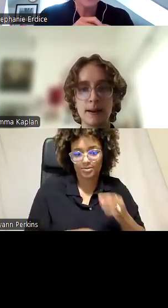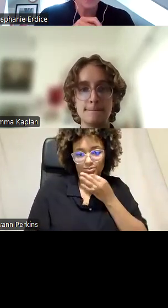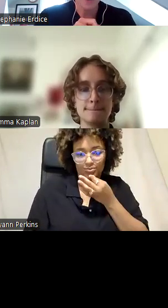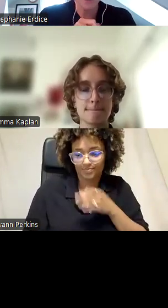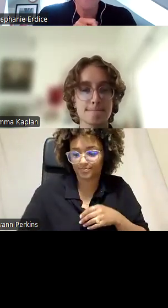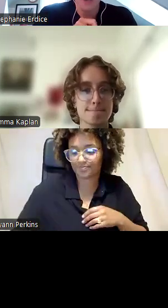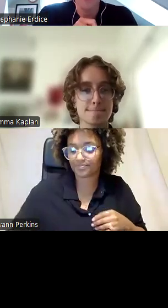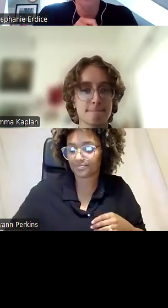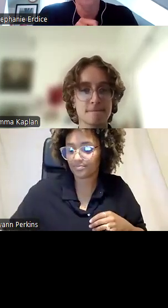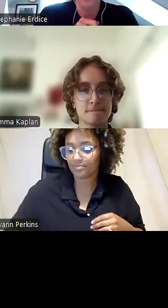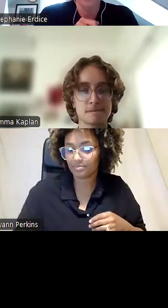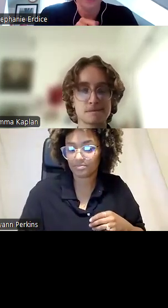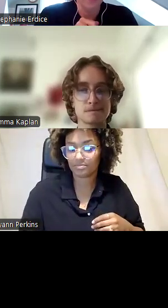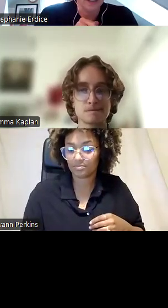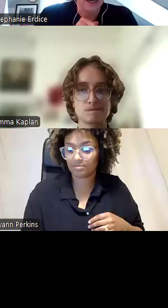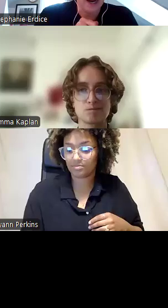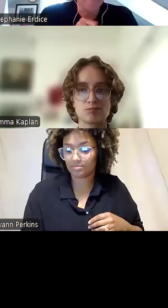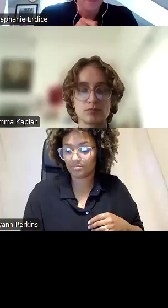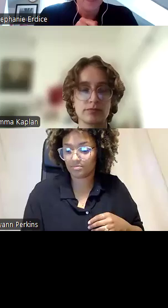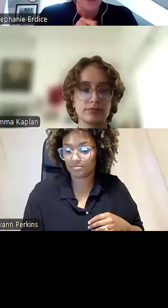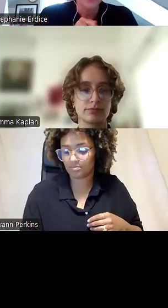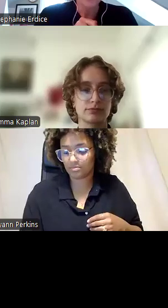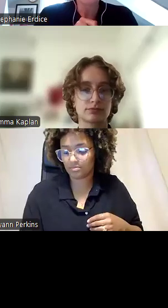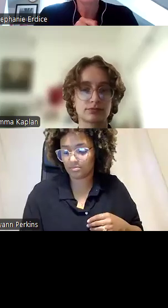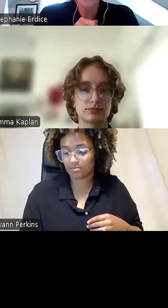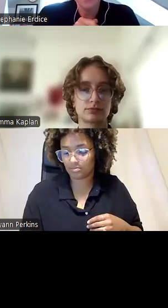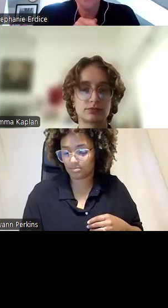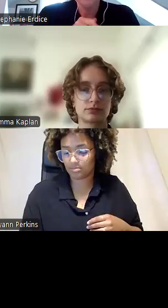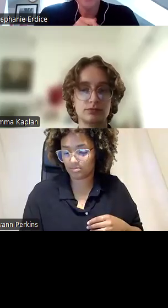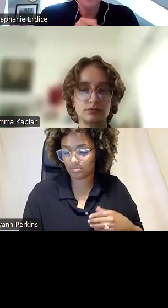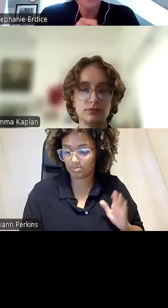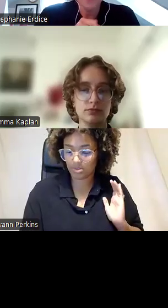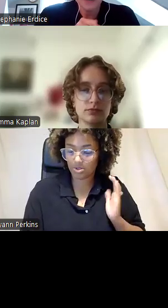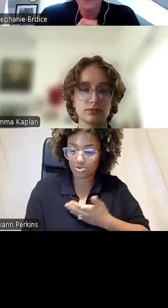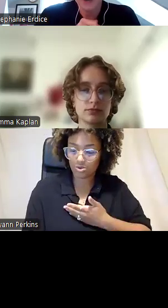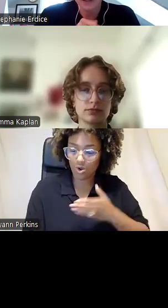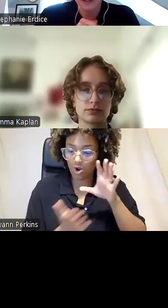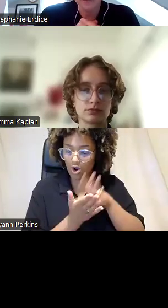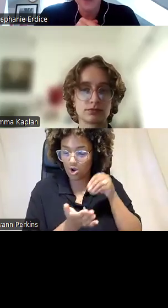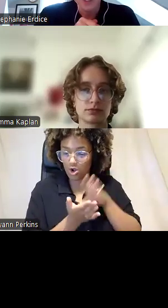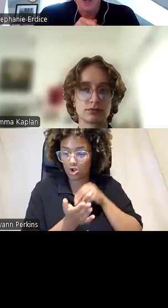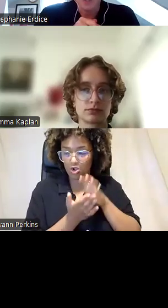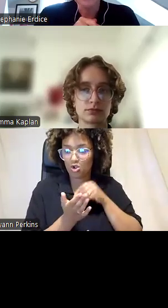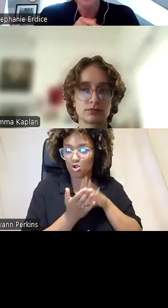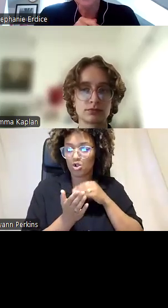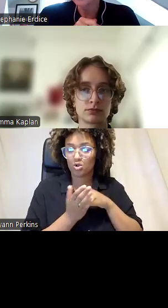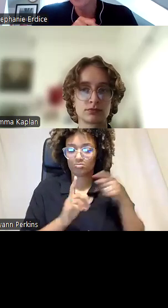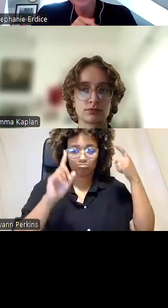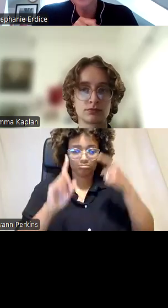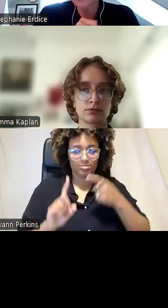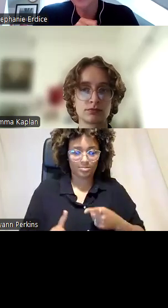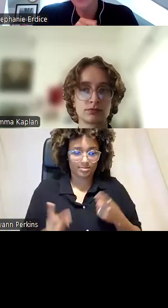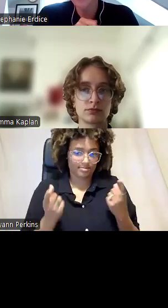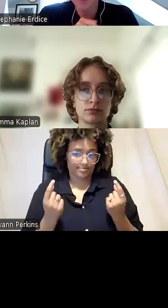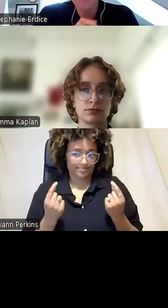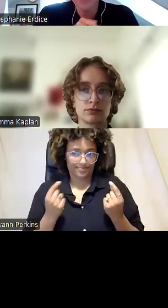So let's talk about our learning objectives today. So again, we want this to be interactive. You won't